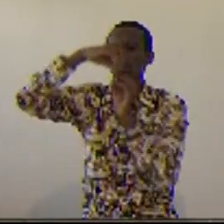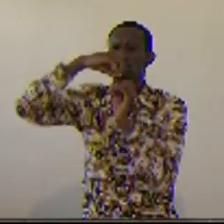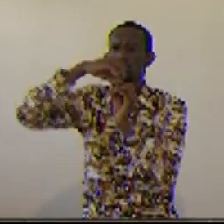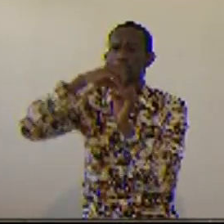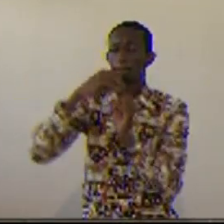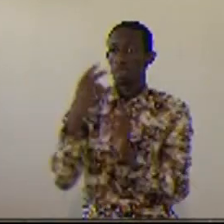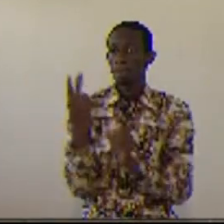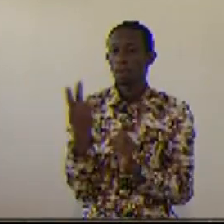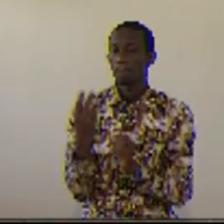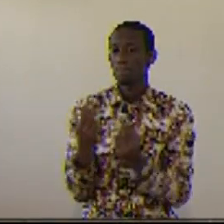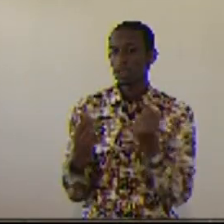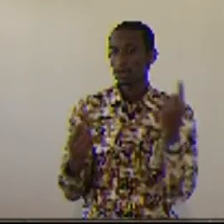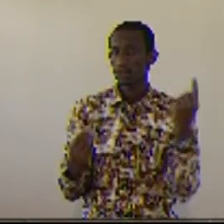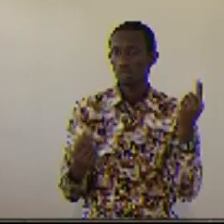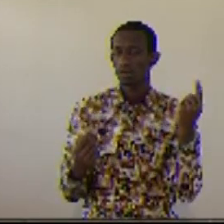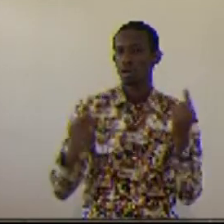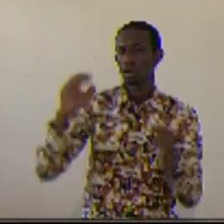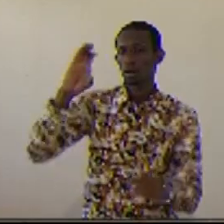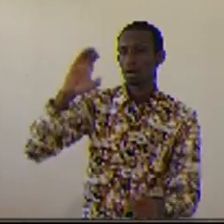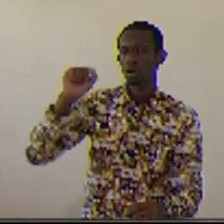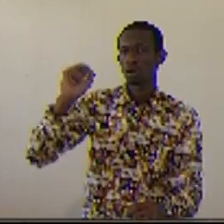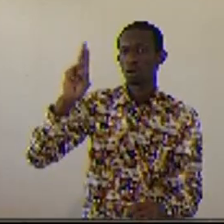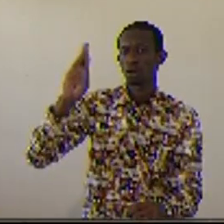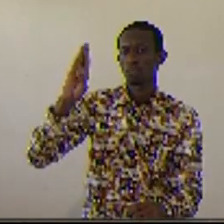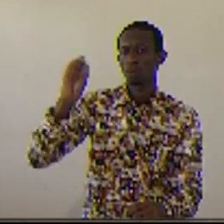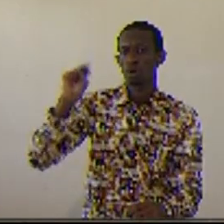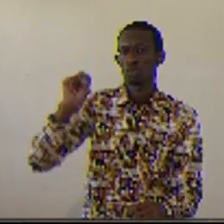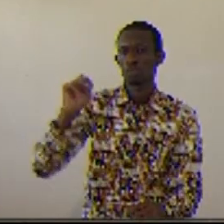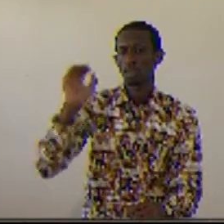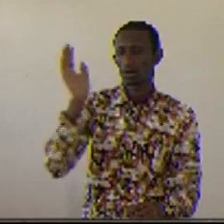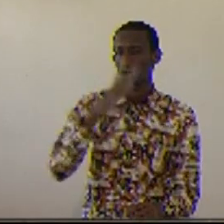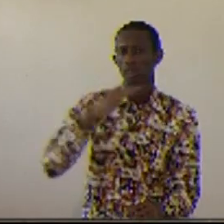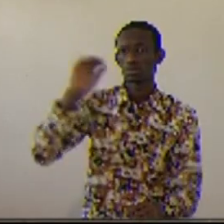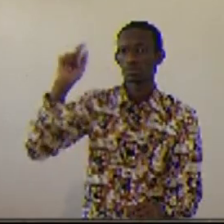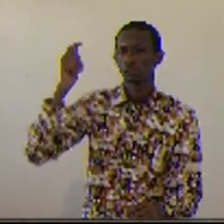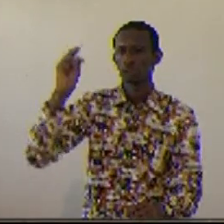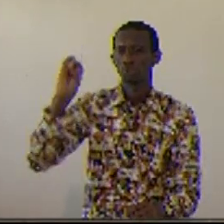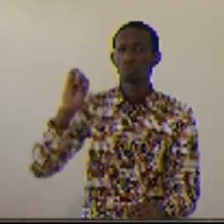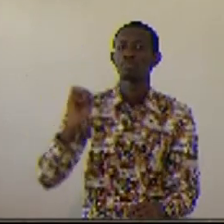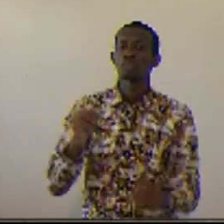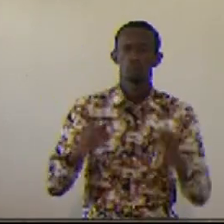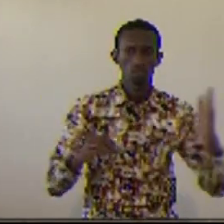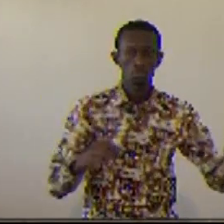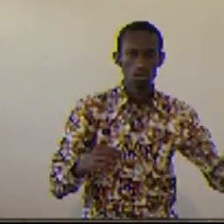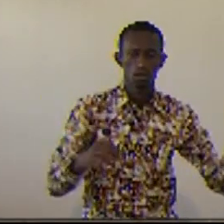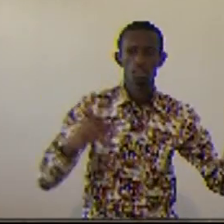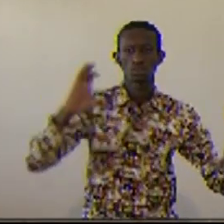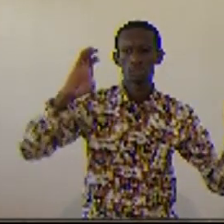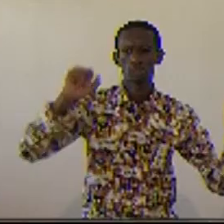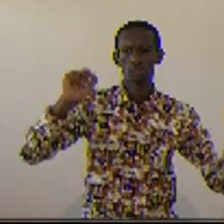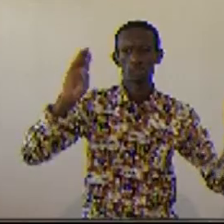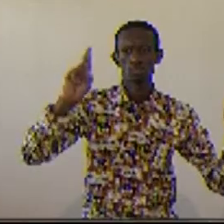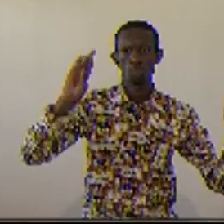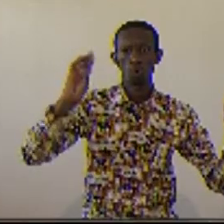and this is another carbon atom. So when these two orbitals come together to share these electrons. So this